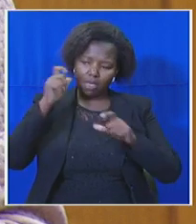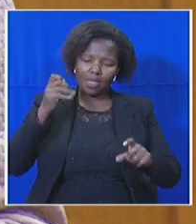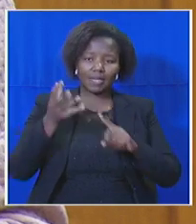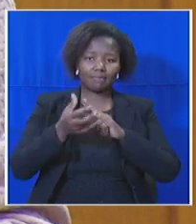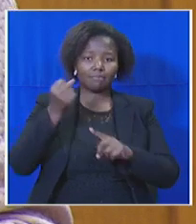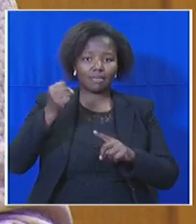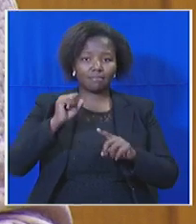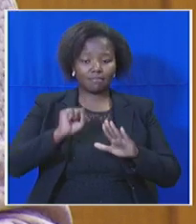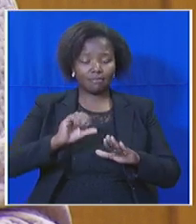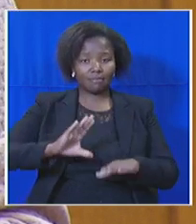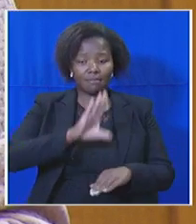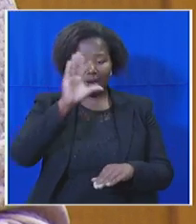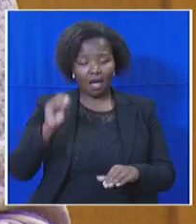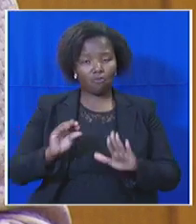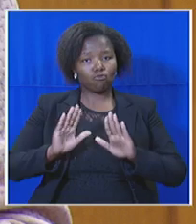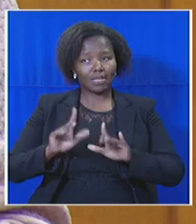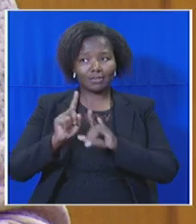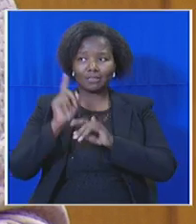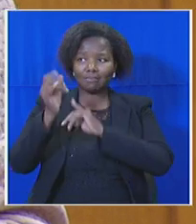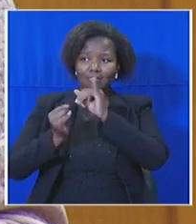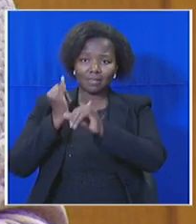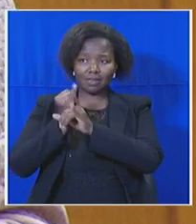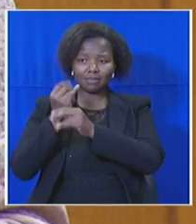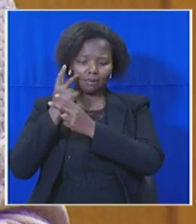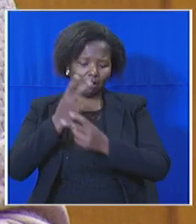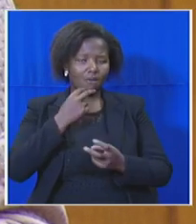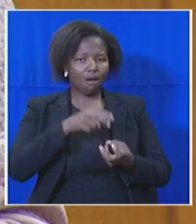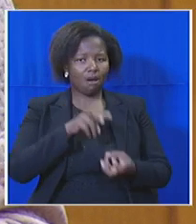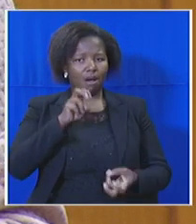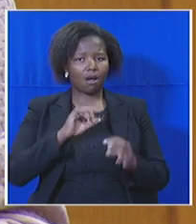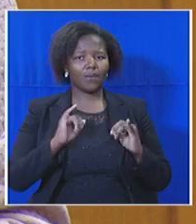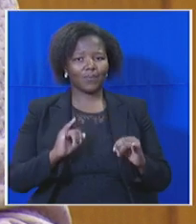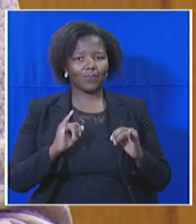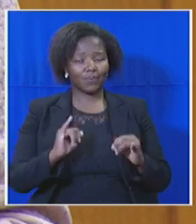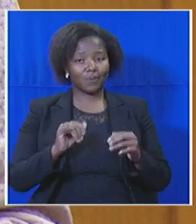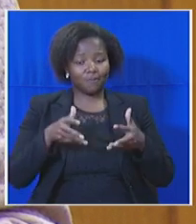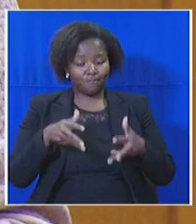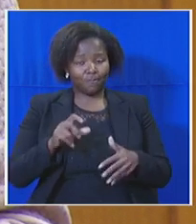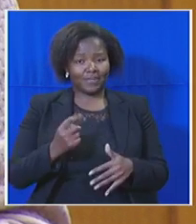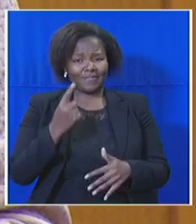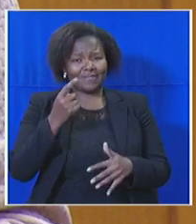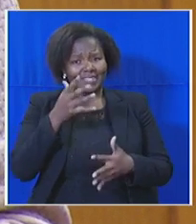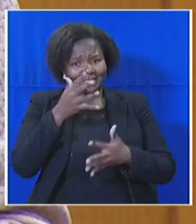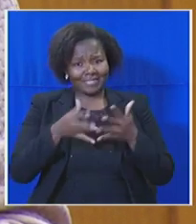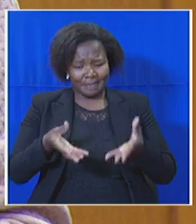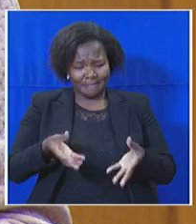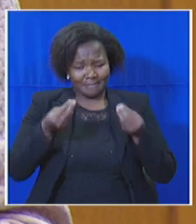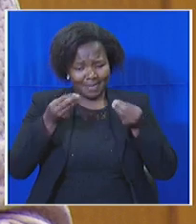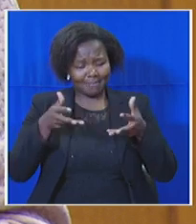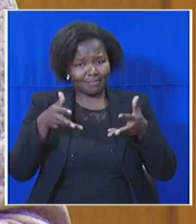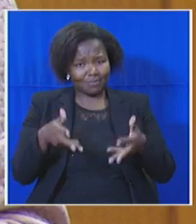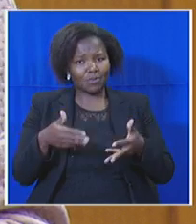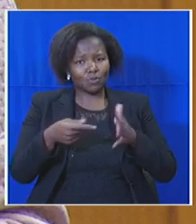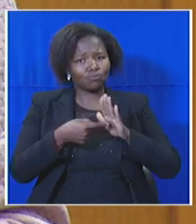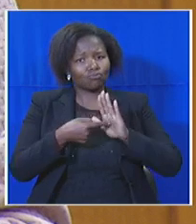international importance. Further notes that this is the first possible discovery of a species related to us that deliberately disposed of